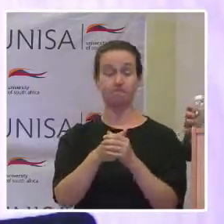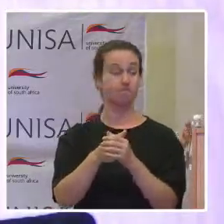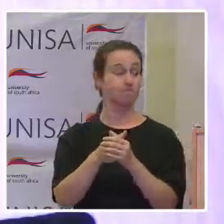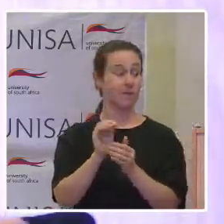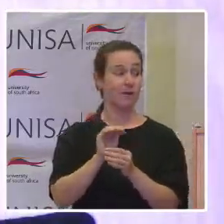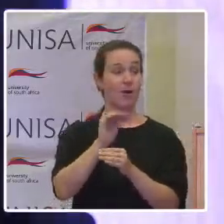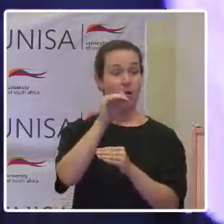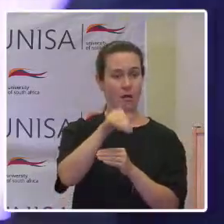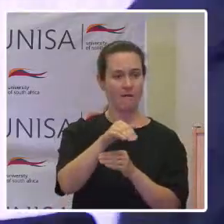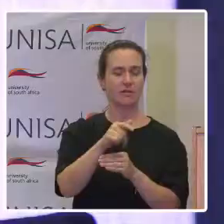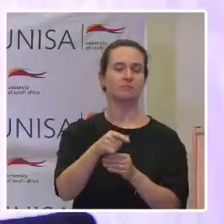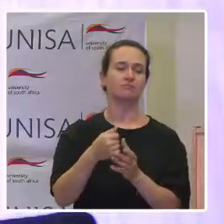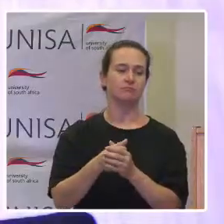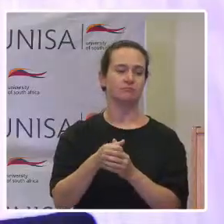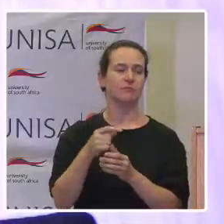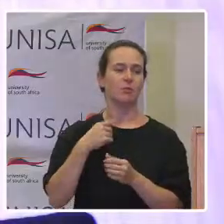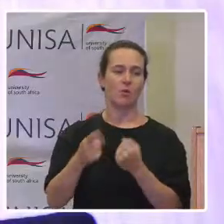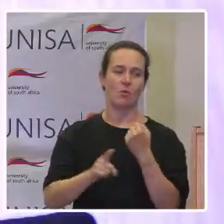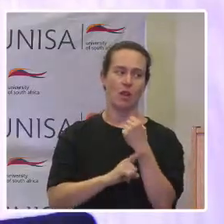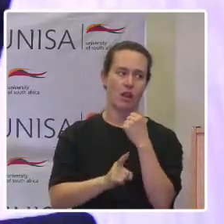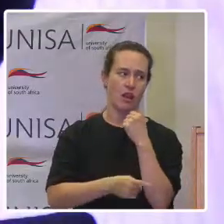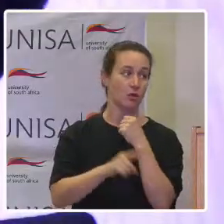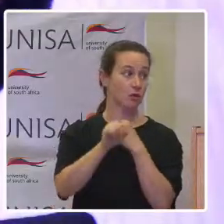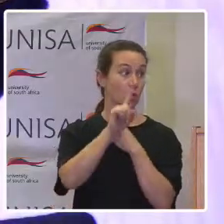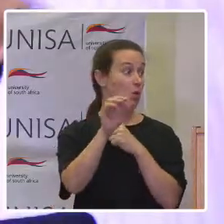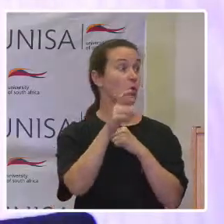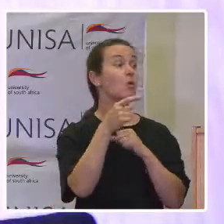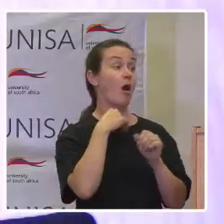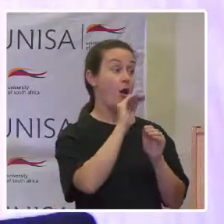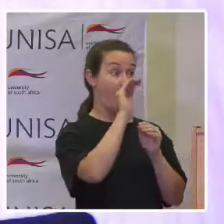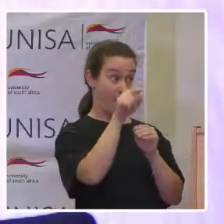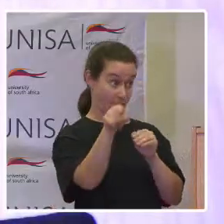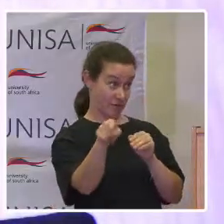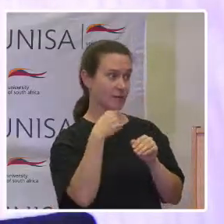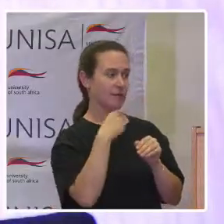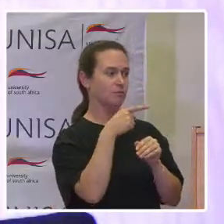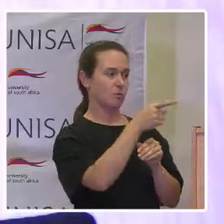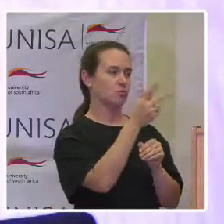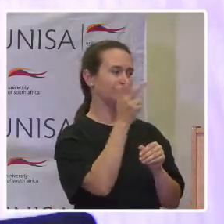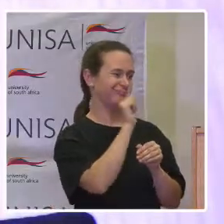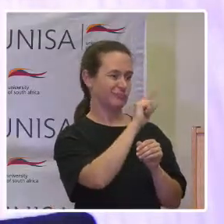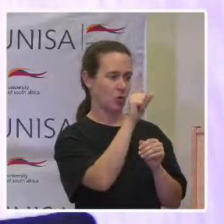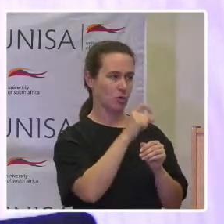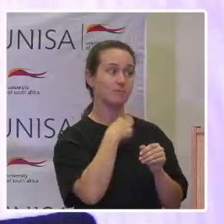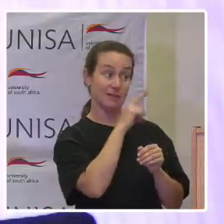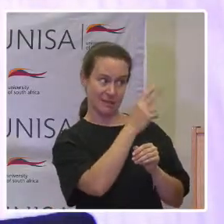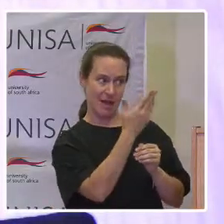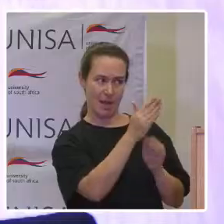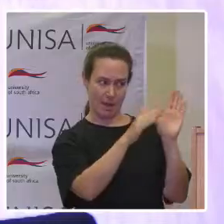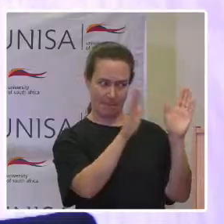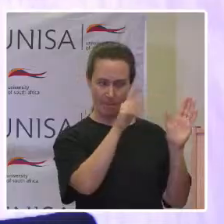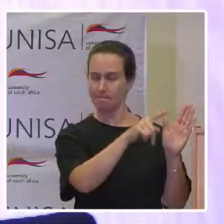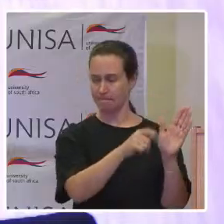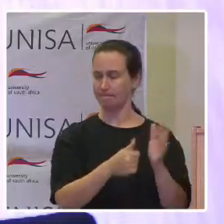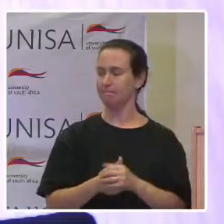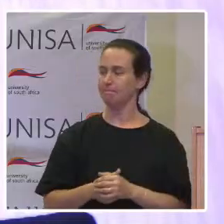After that round, then I'll take the last one. No, I'll come to you after these 4. I've noted you say.